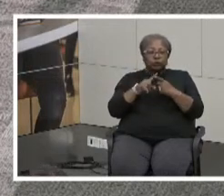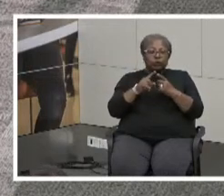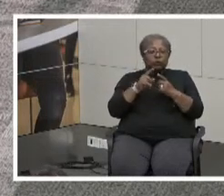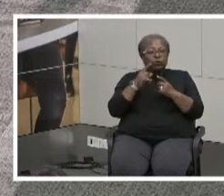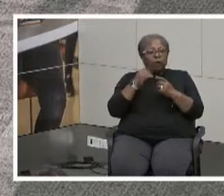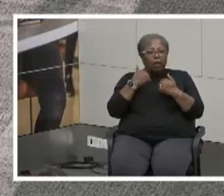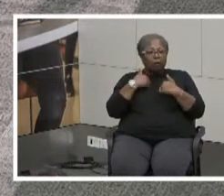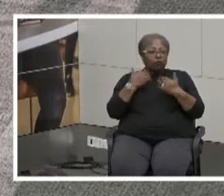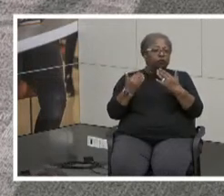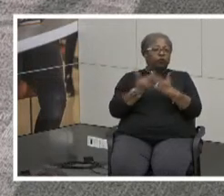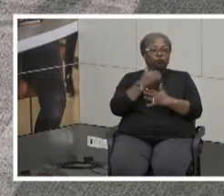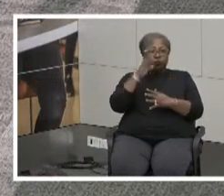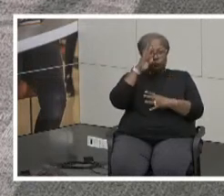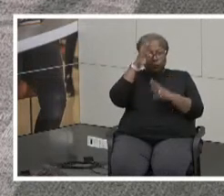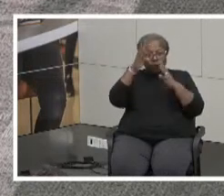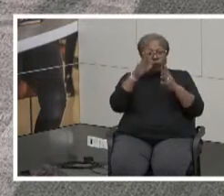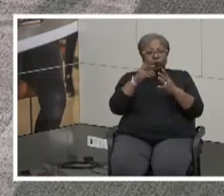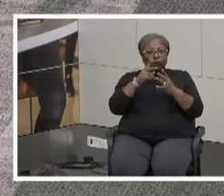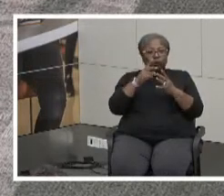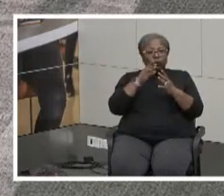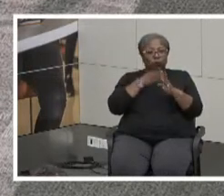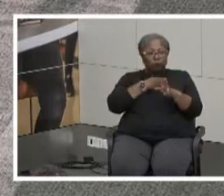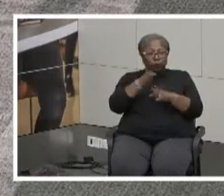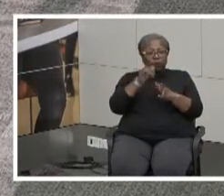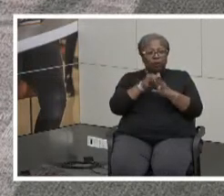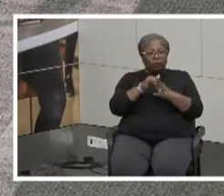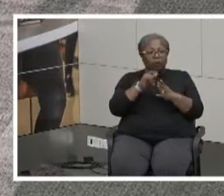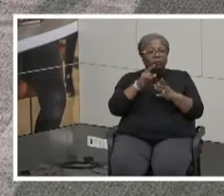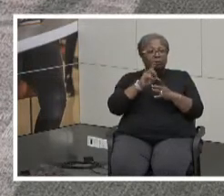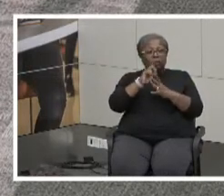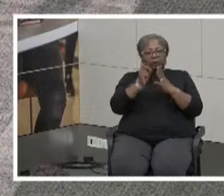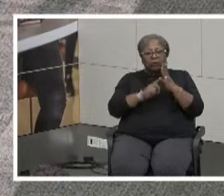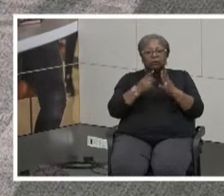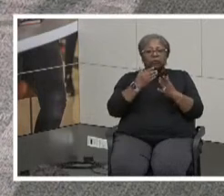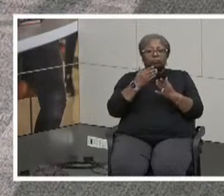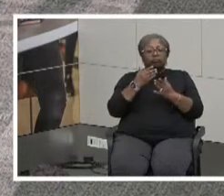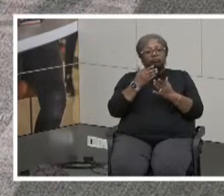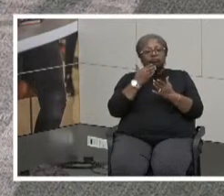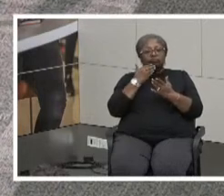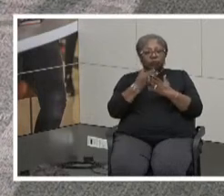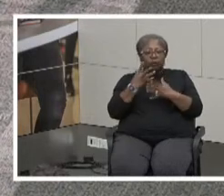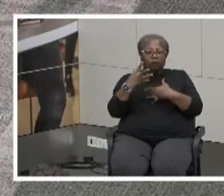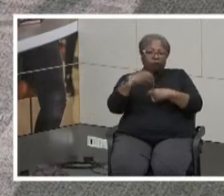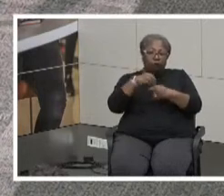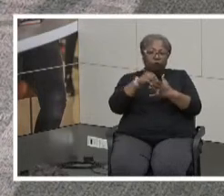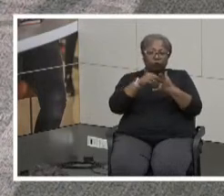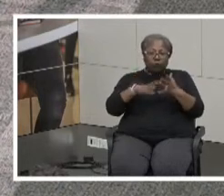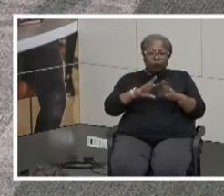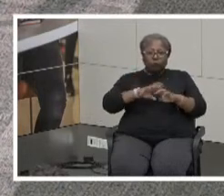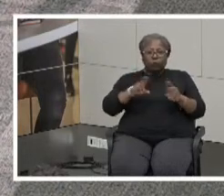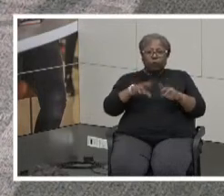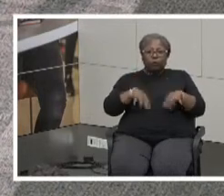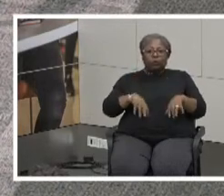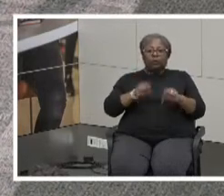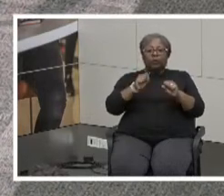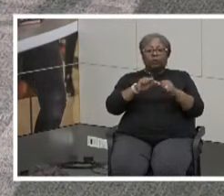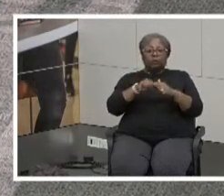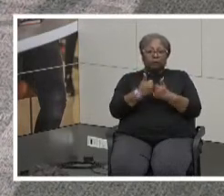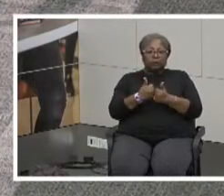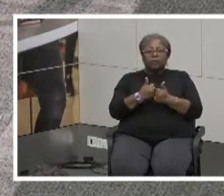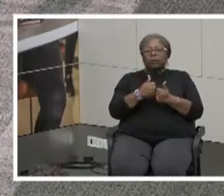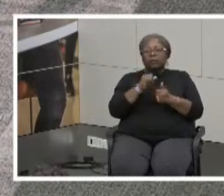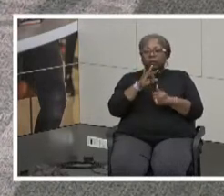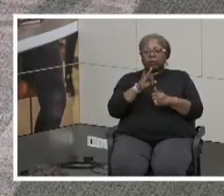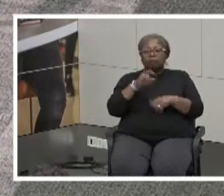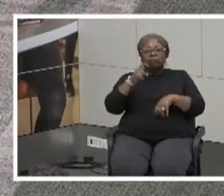careers these specialized programs are designed to create a well-rounded and engaged student body ready to take on the challenges of